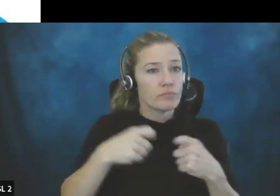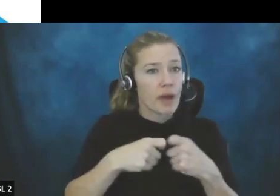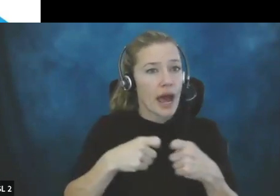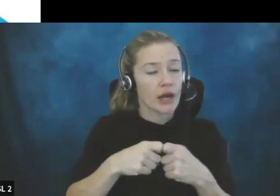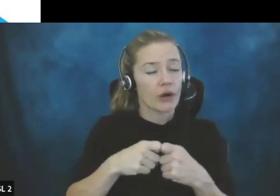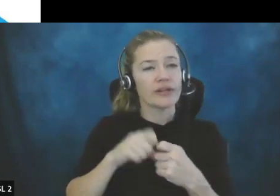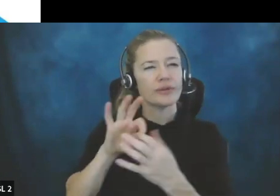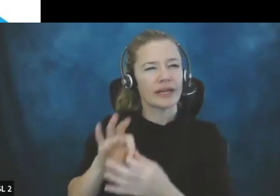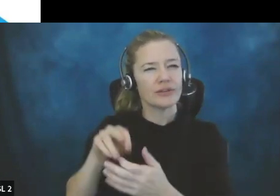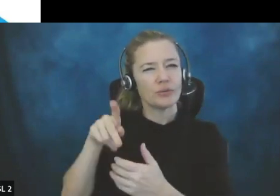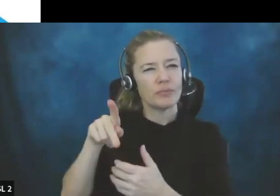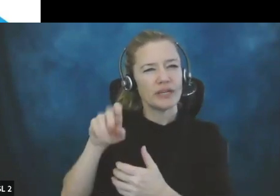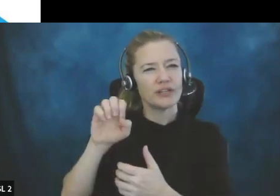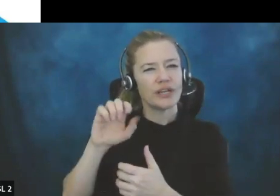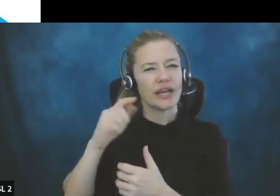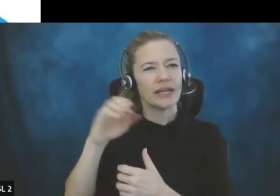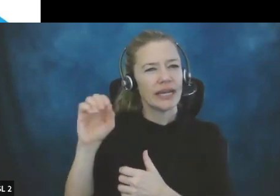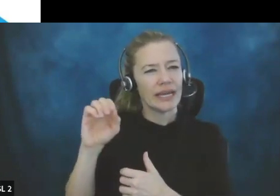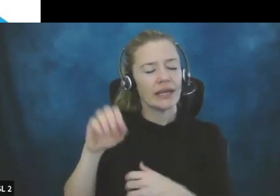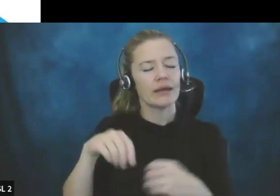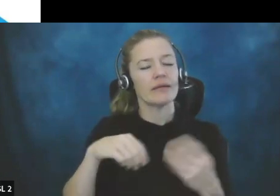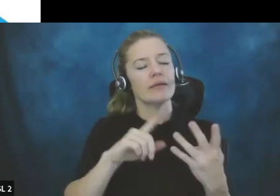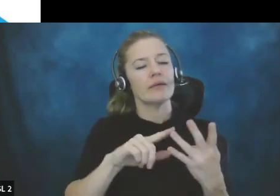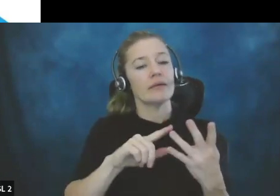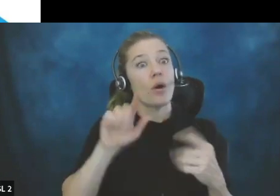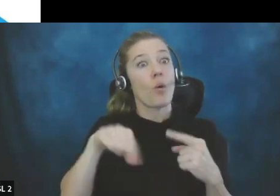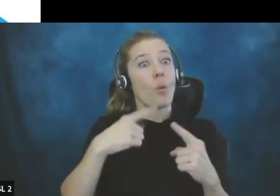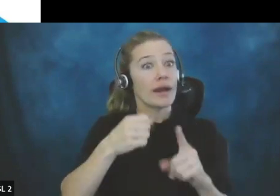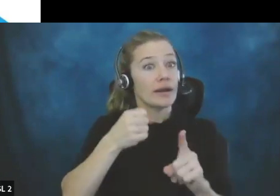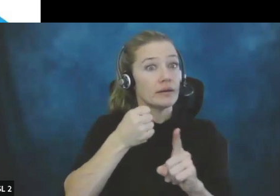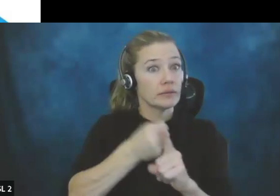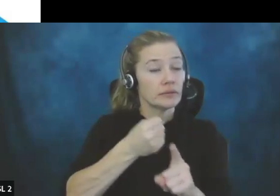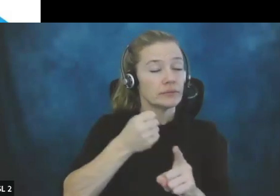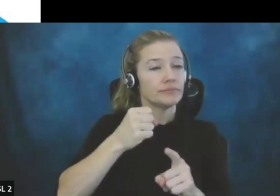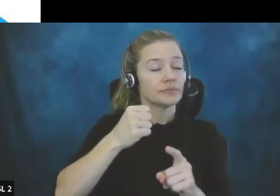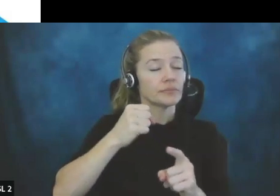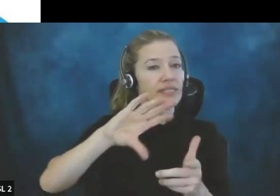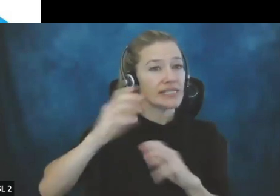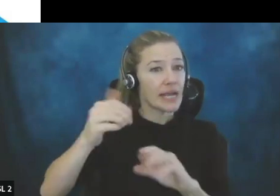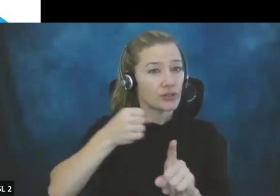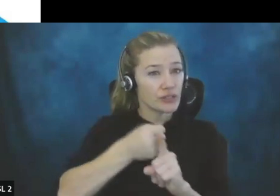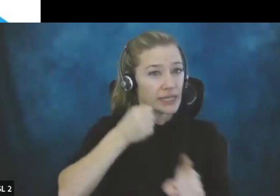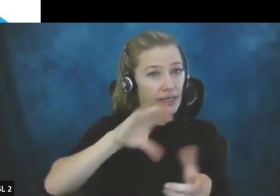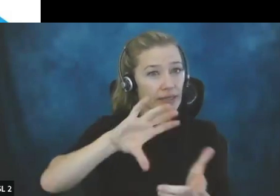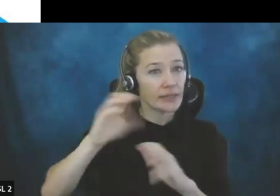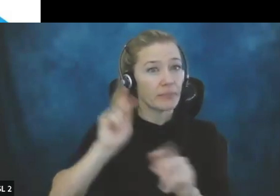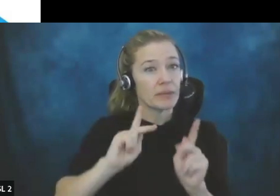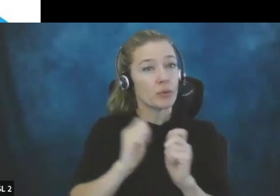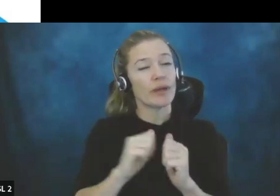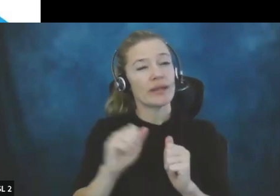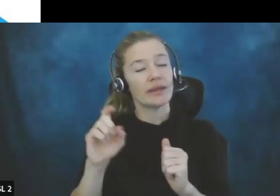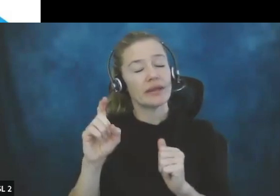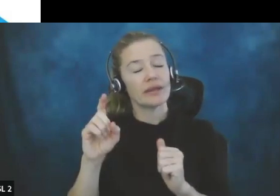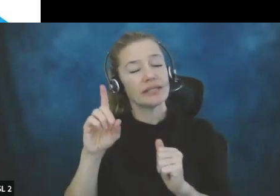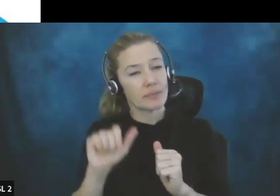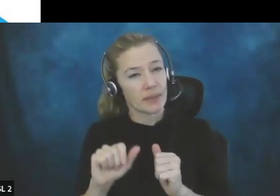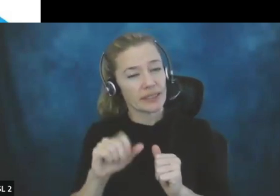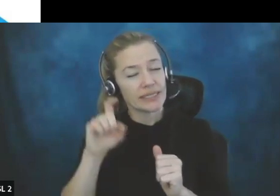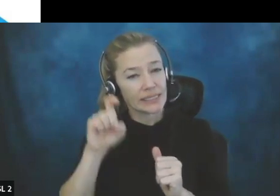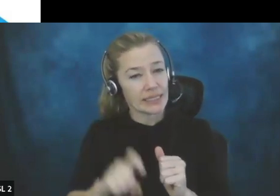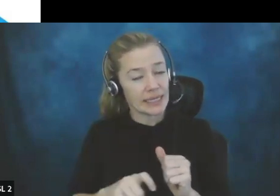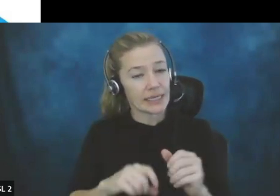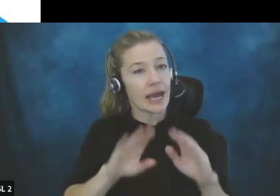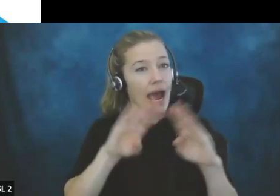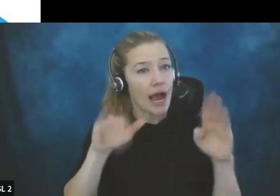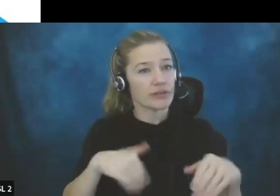with PG&E. We provide temporary housing and sheltering when disasters do hit and people with disabilities need